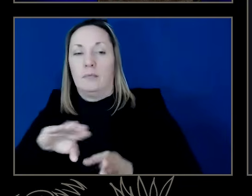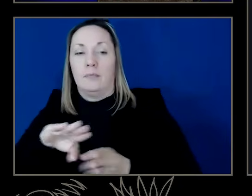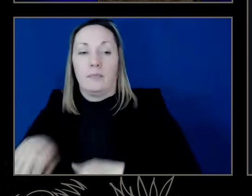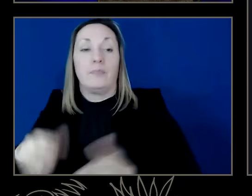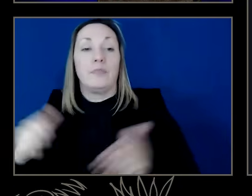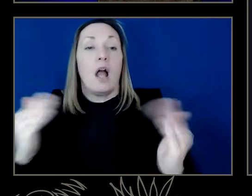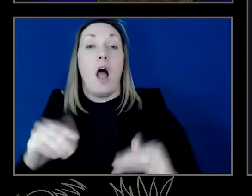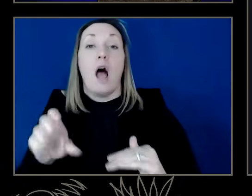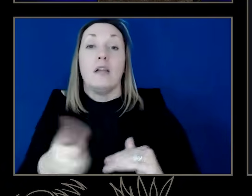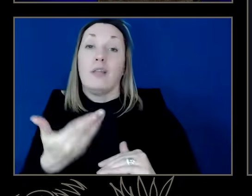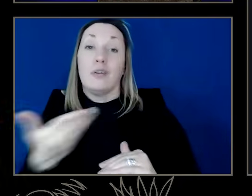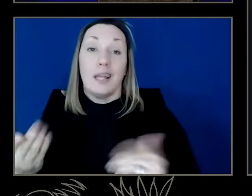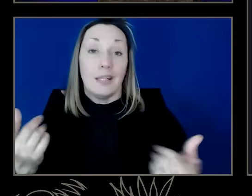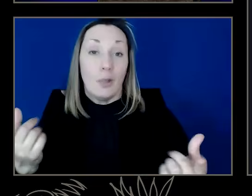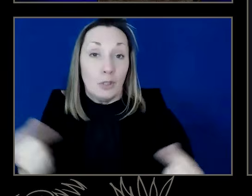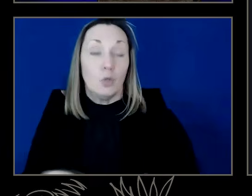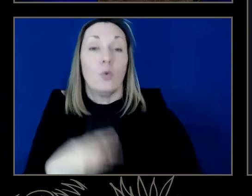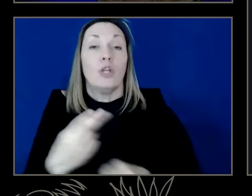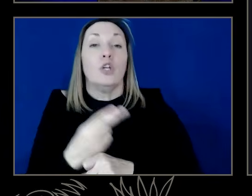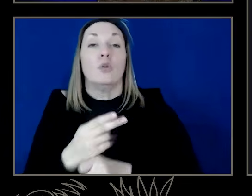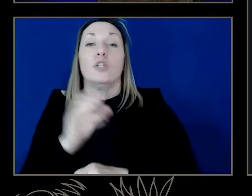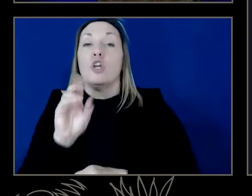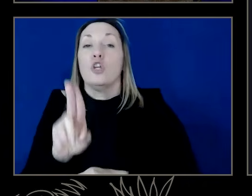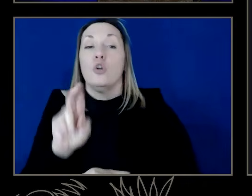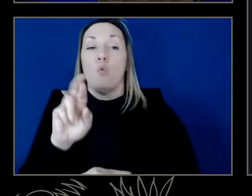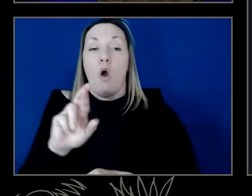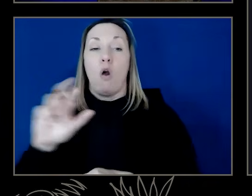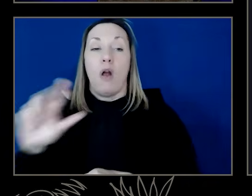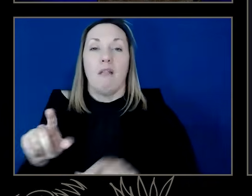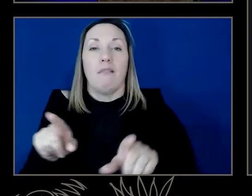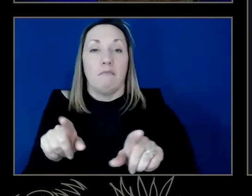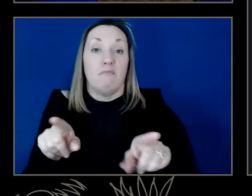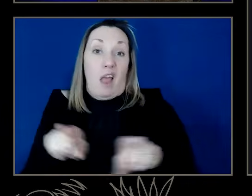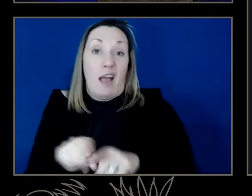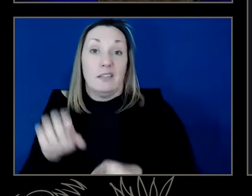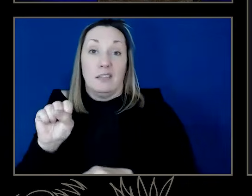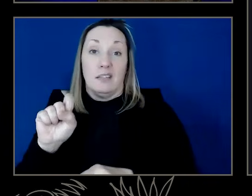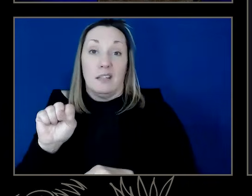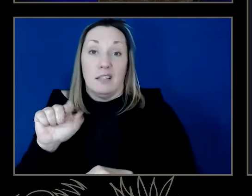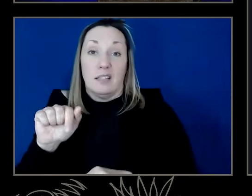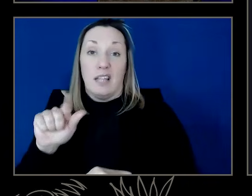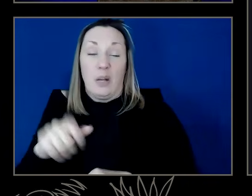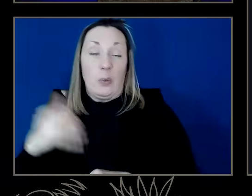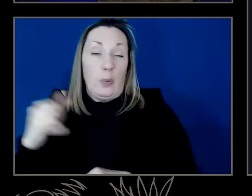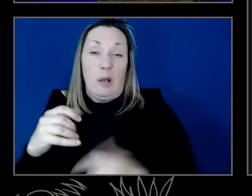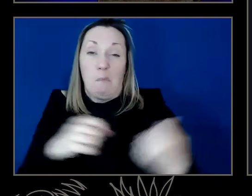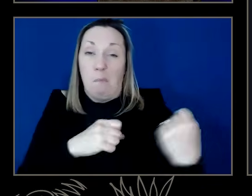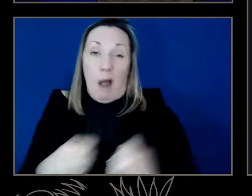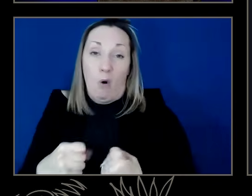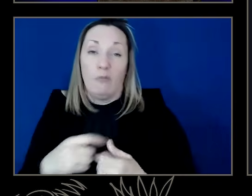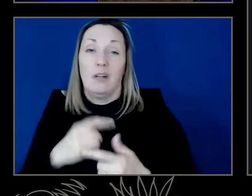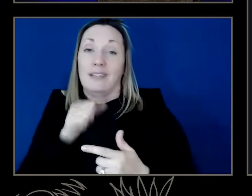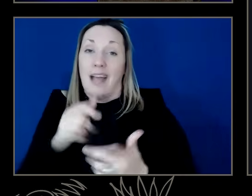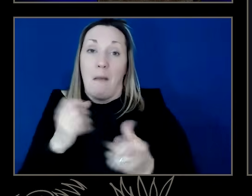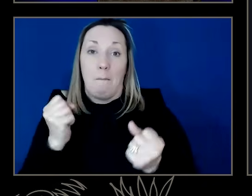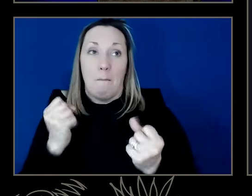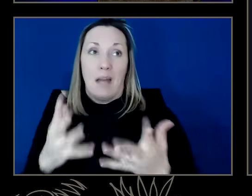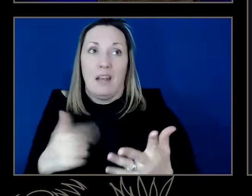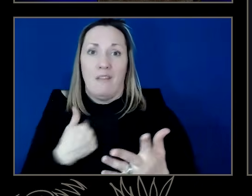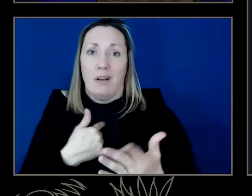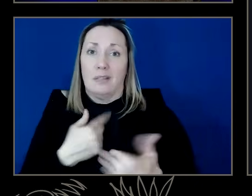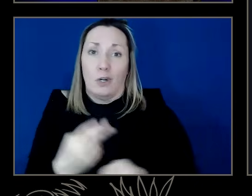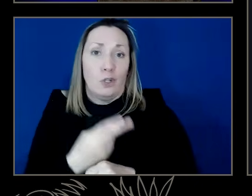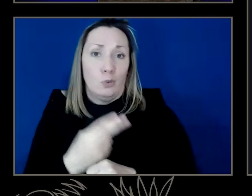Another thing that we could do is use the URL state. And this is an extremely powerful pattern that I don't think many of us are taking advantage